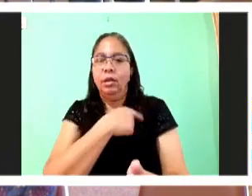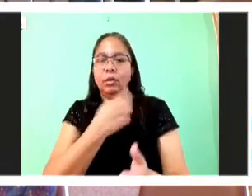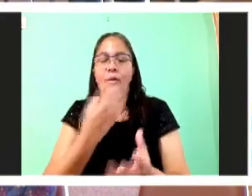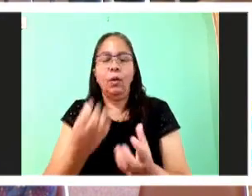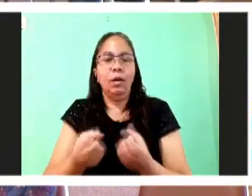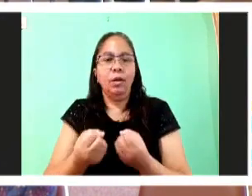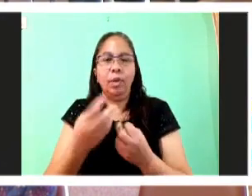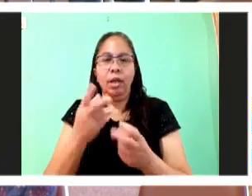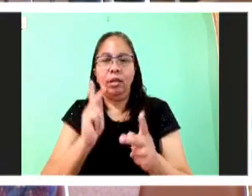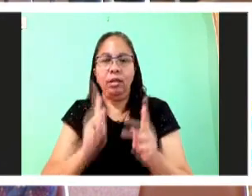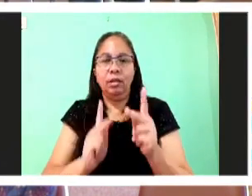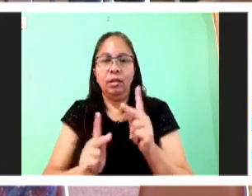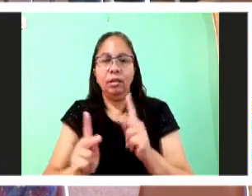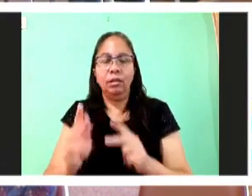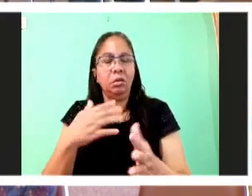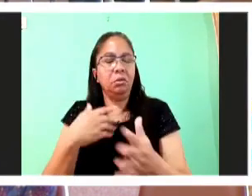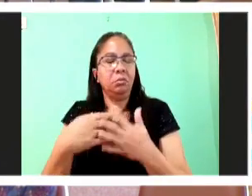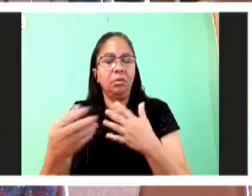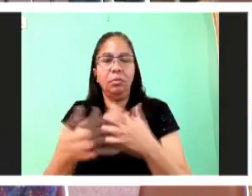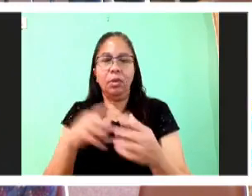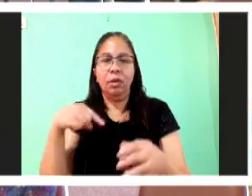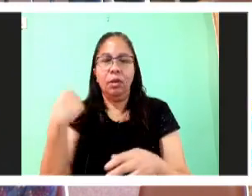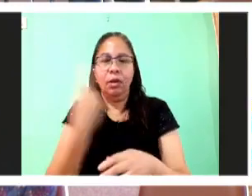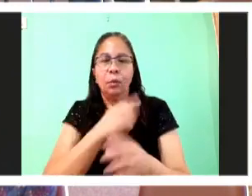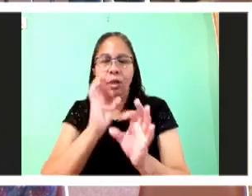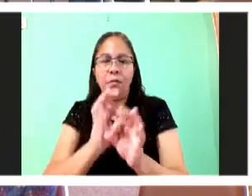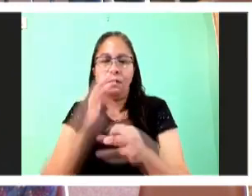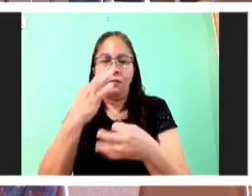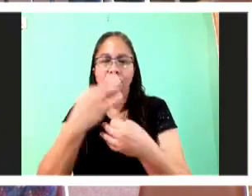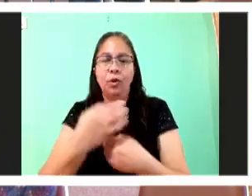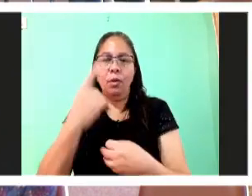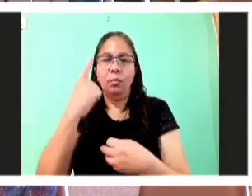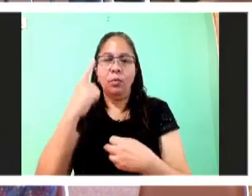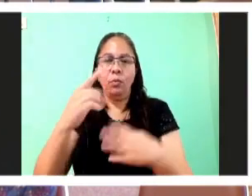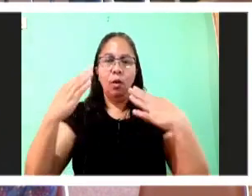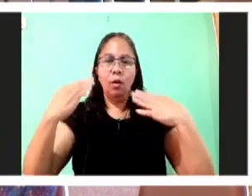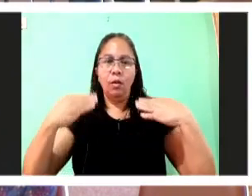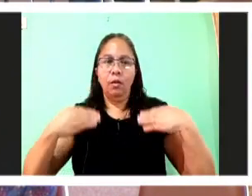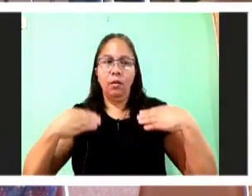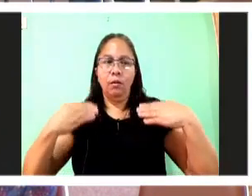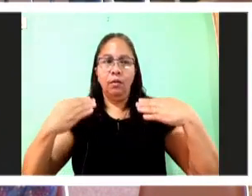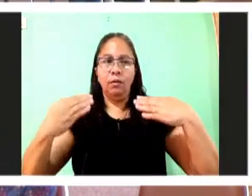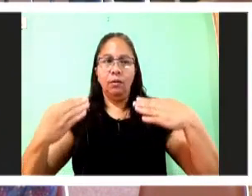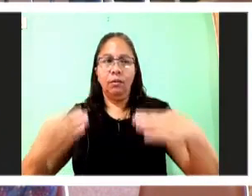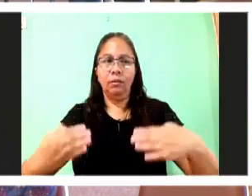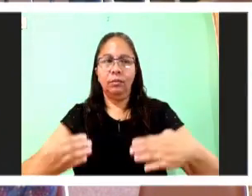though many, form one body.